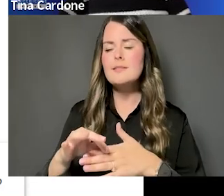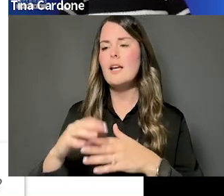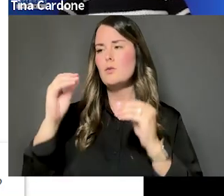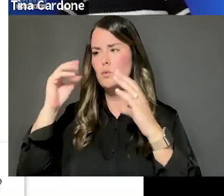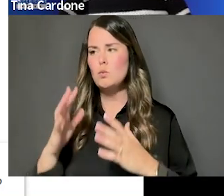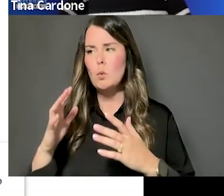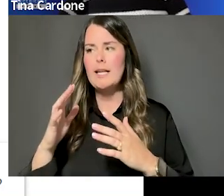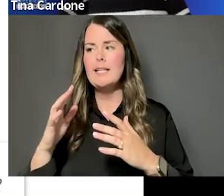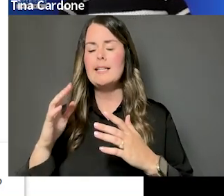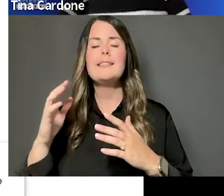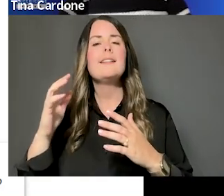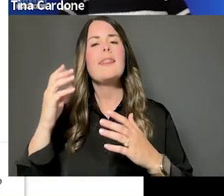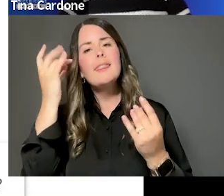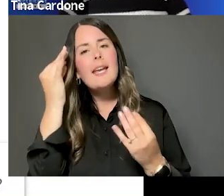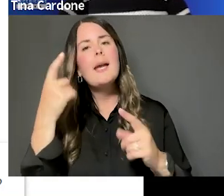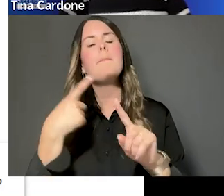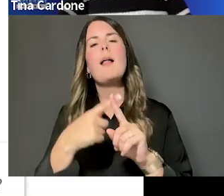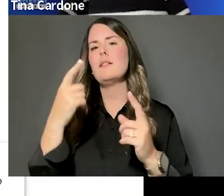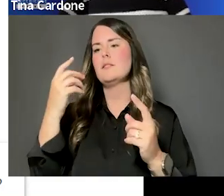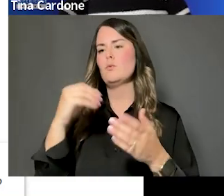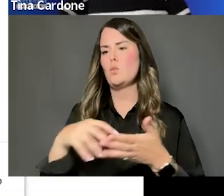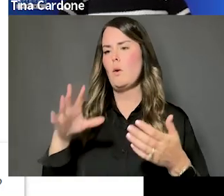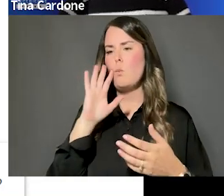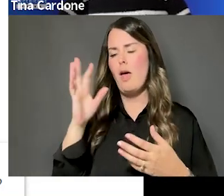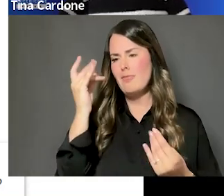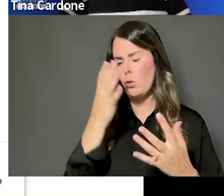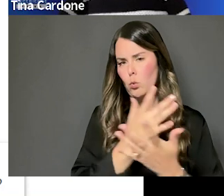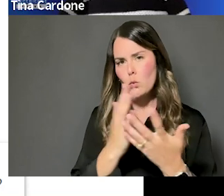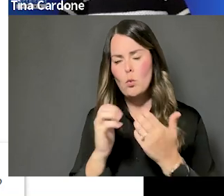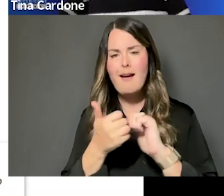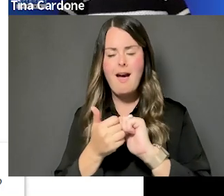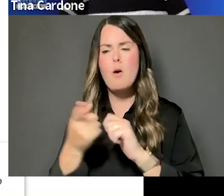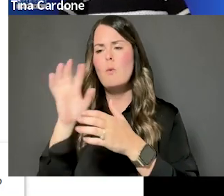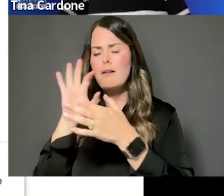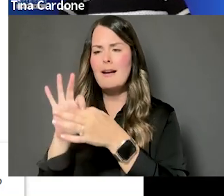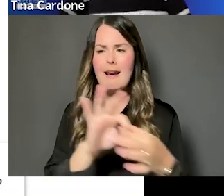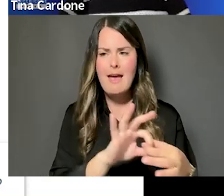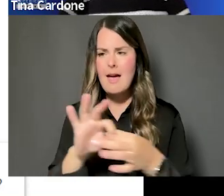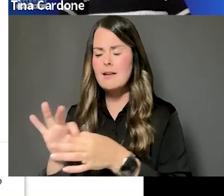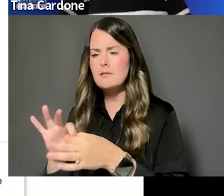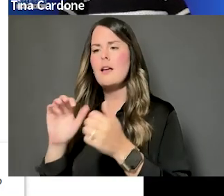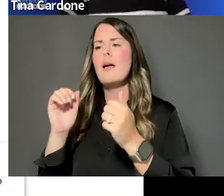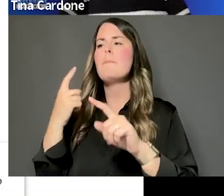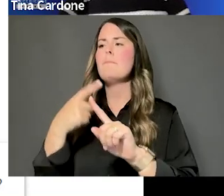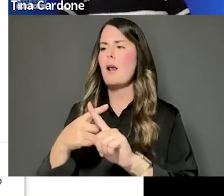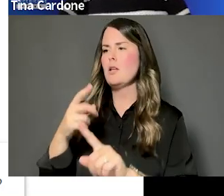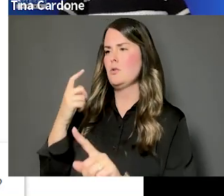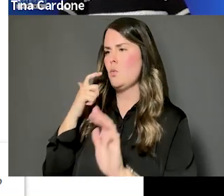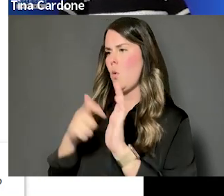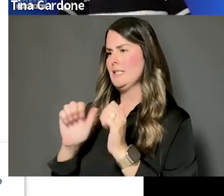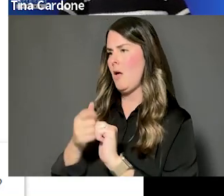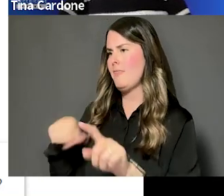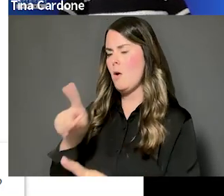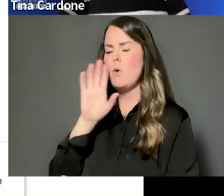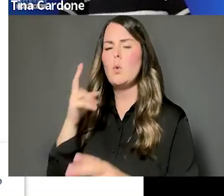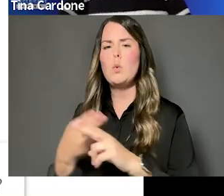which focuses on the math itself and how students reason through it. These questions help connect ideas across lessons and highlight how students